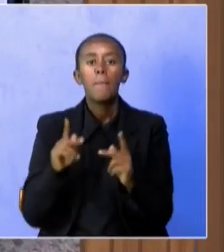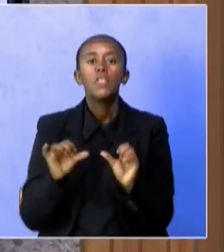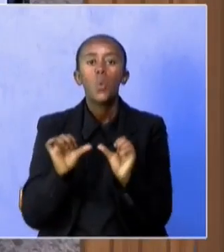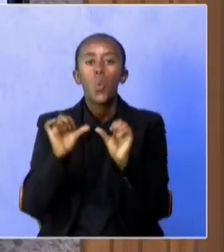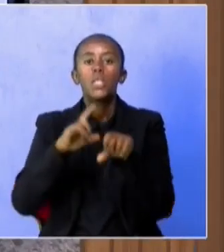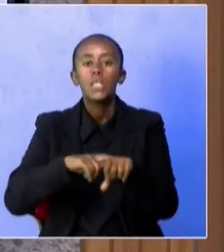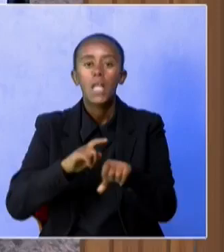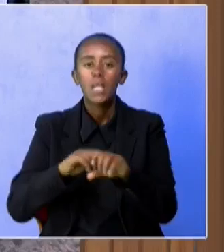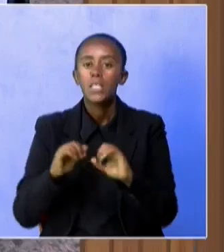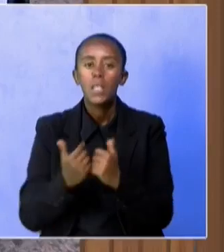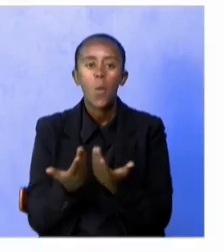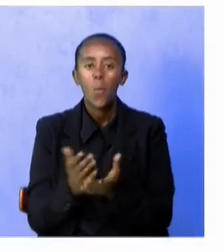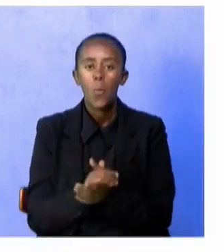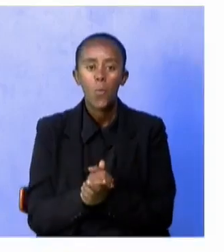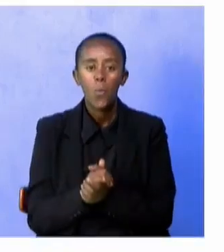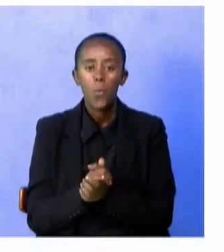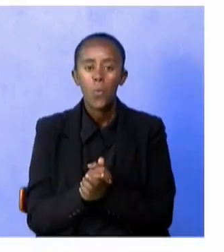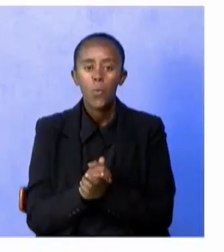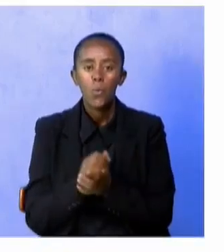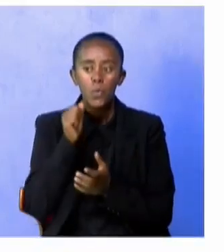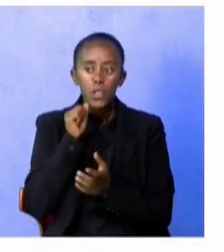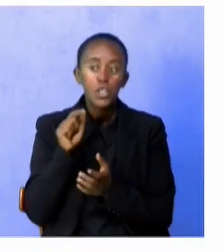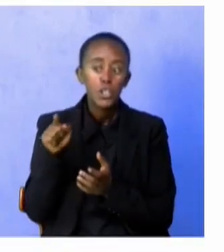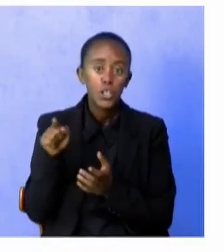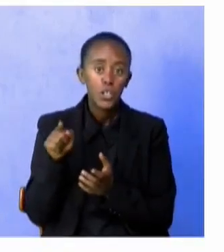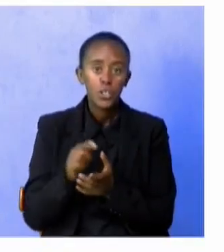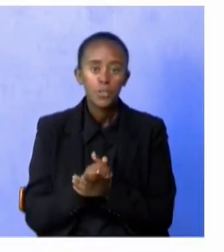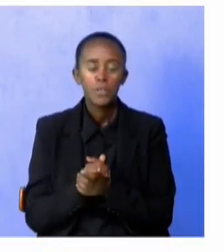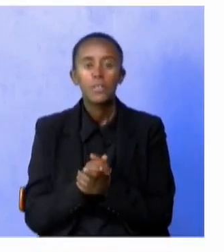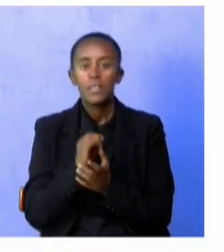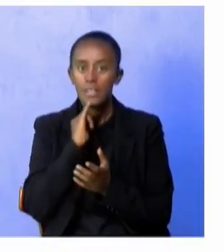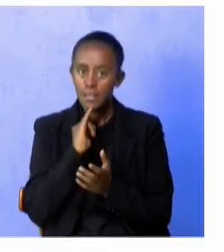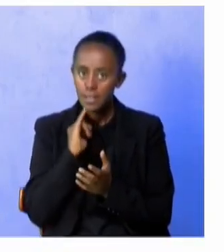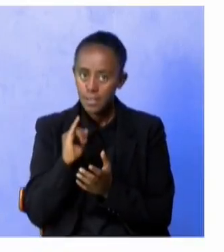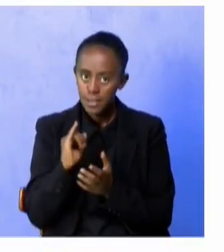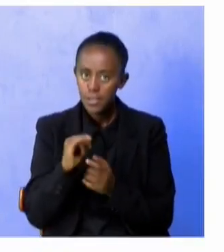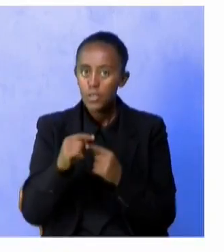She is going